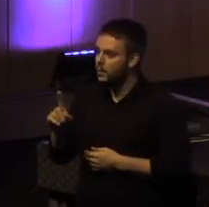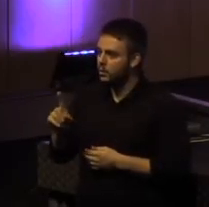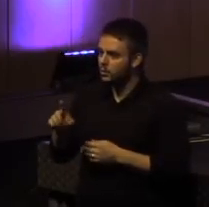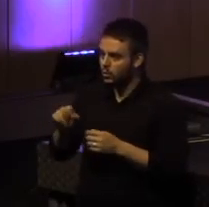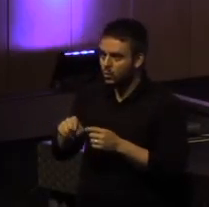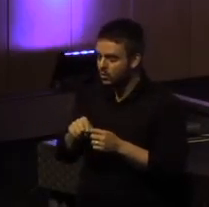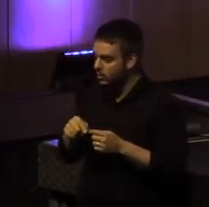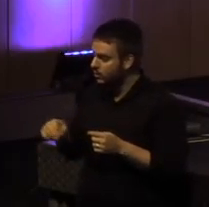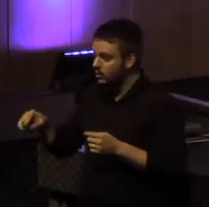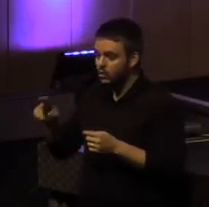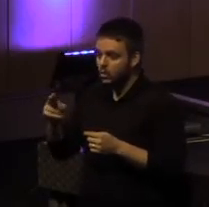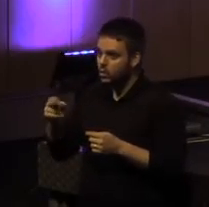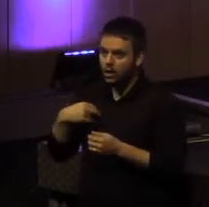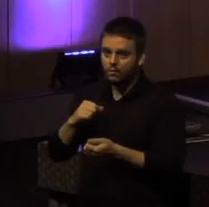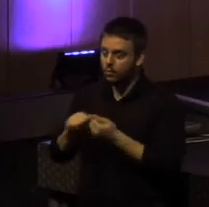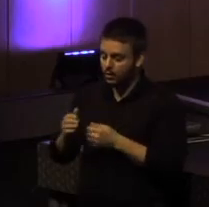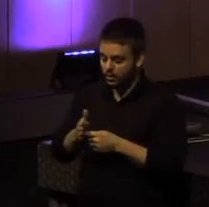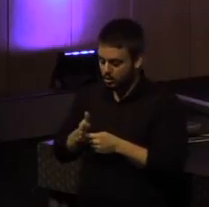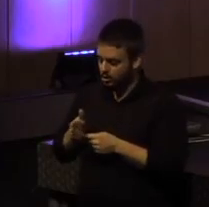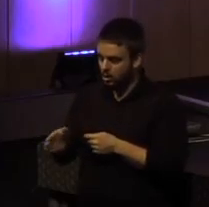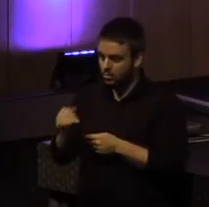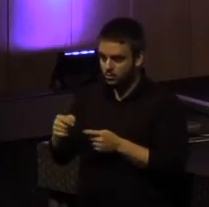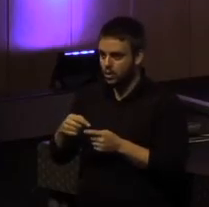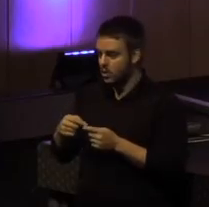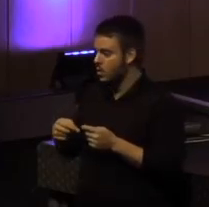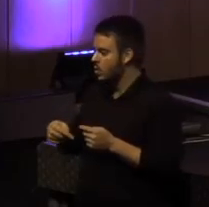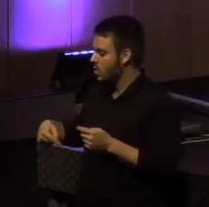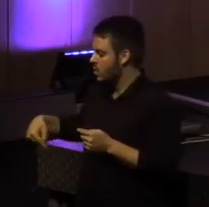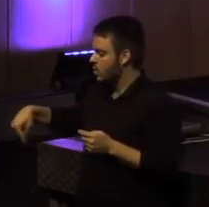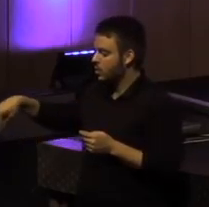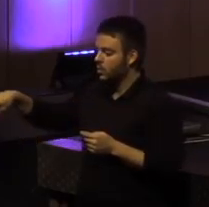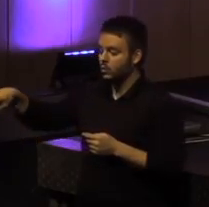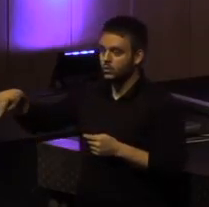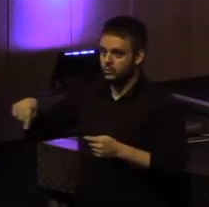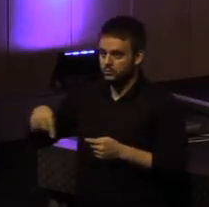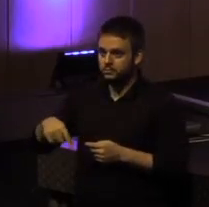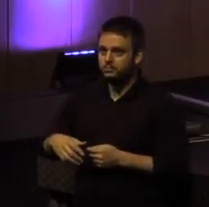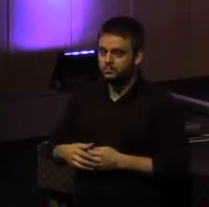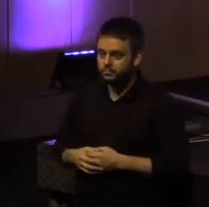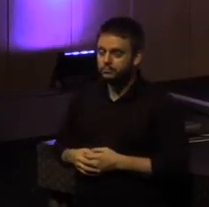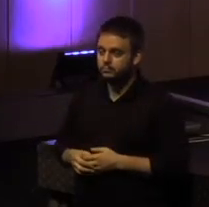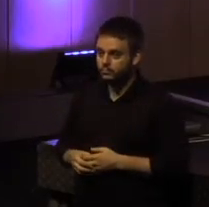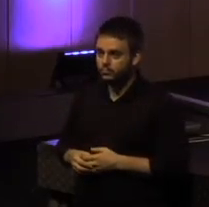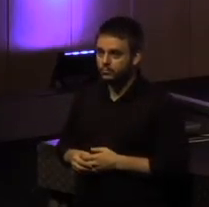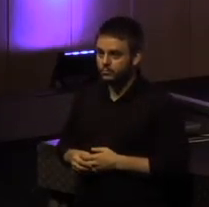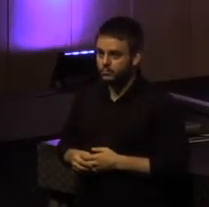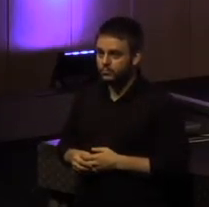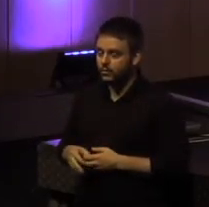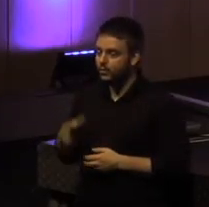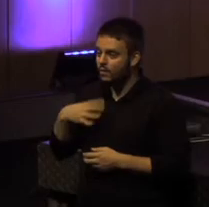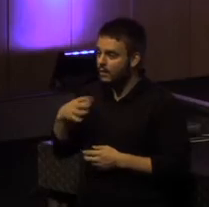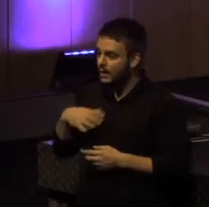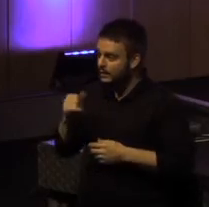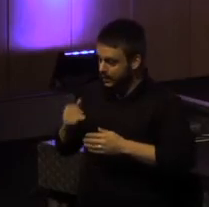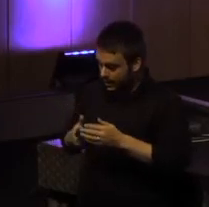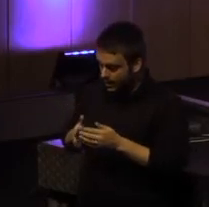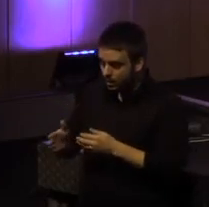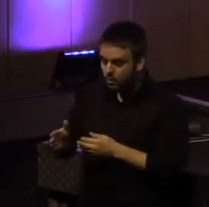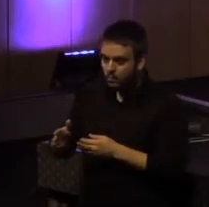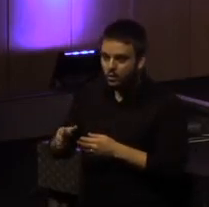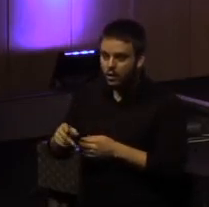the agencies. What is wrong with a government that has to seek information first and then come back and confirm